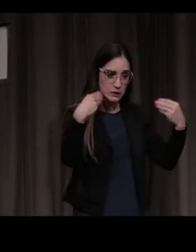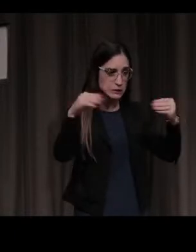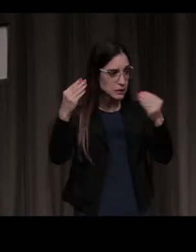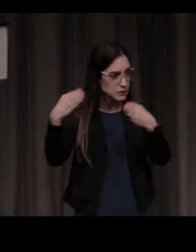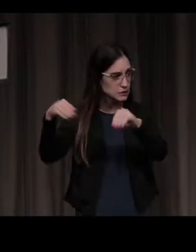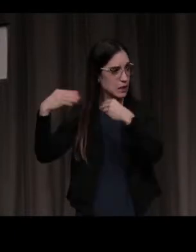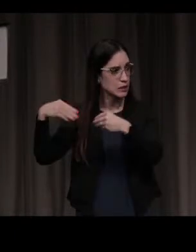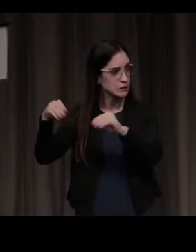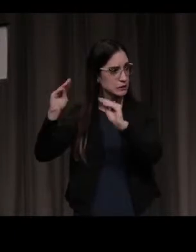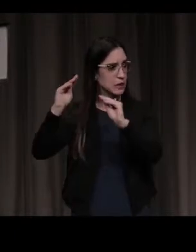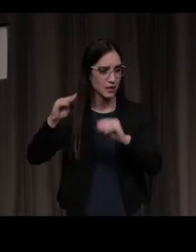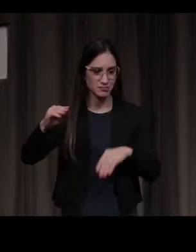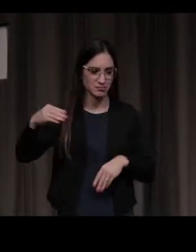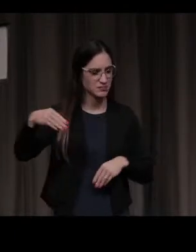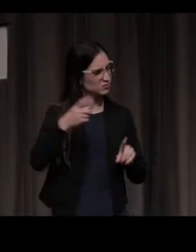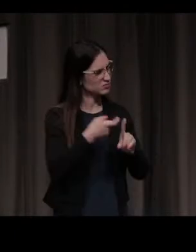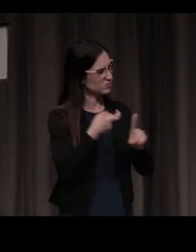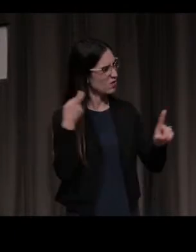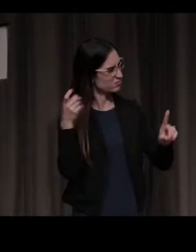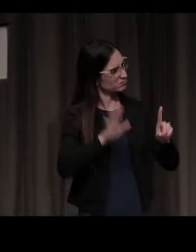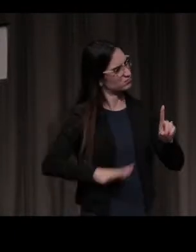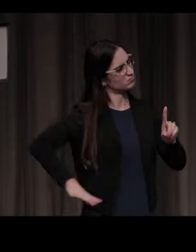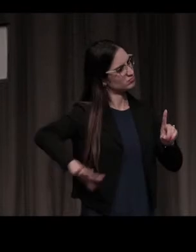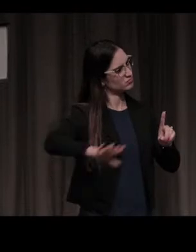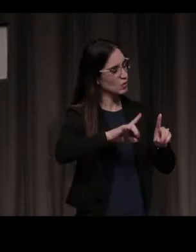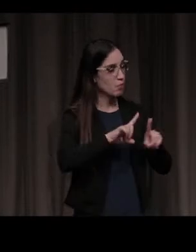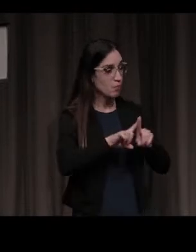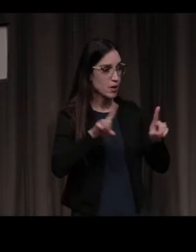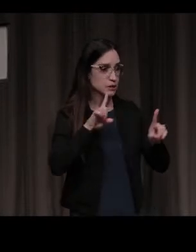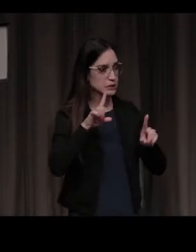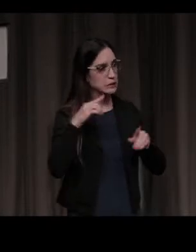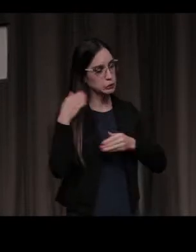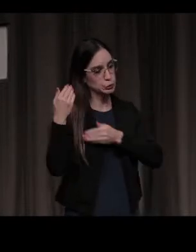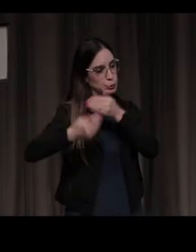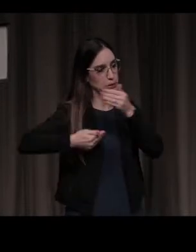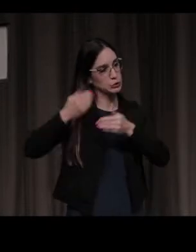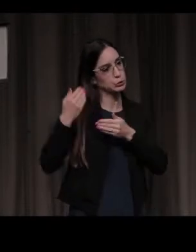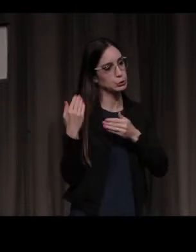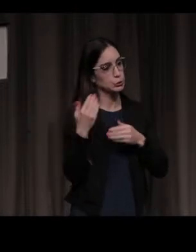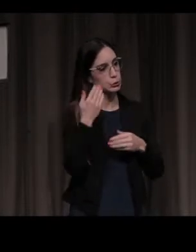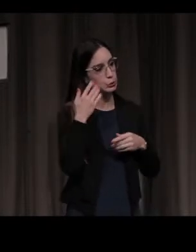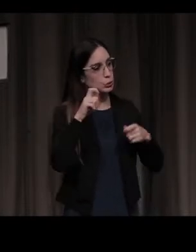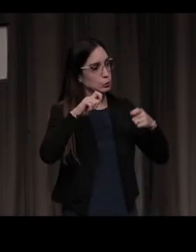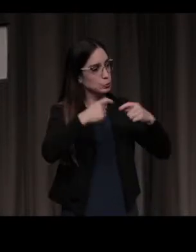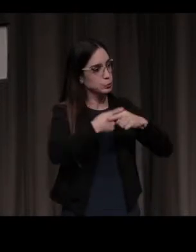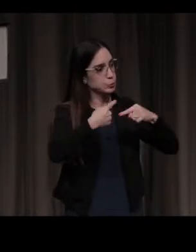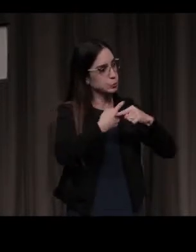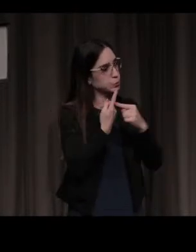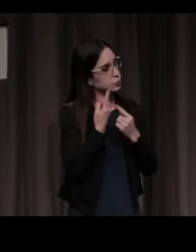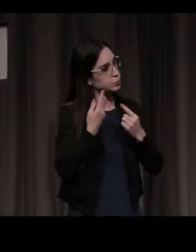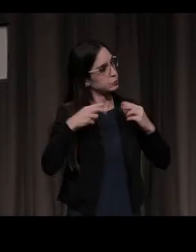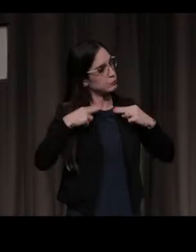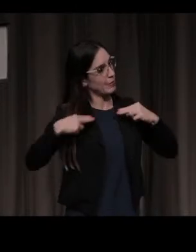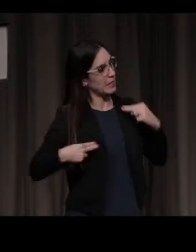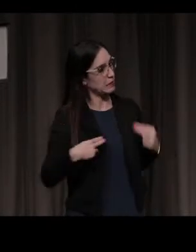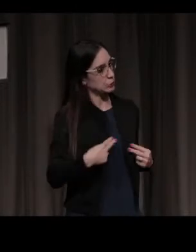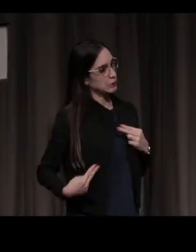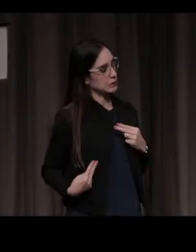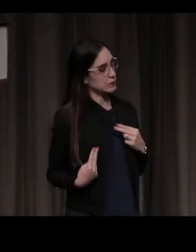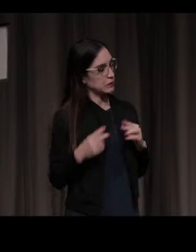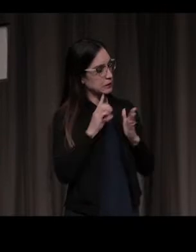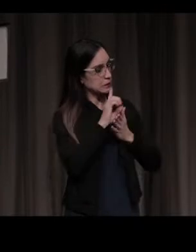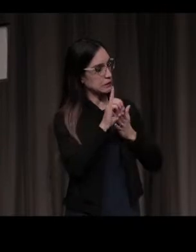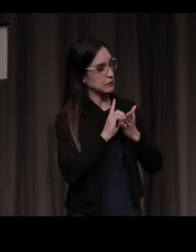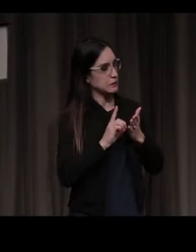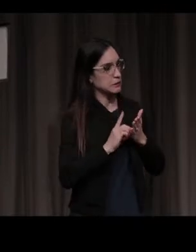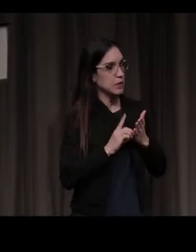minions, or like or like these like traditional hand sewn patchwork designs, but they're like of